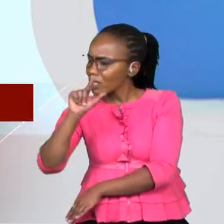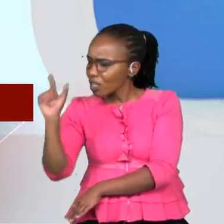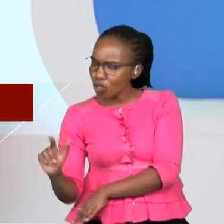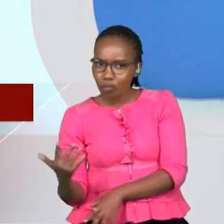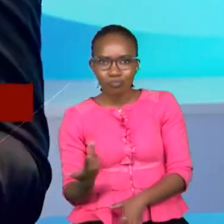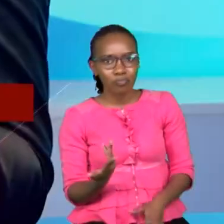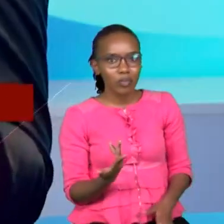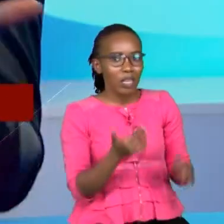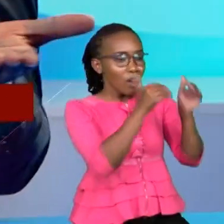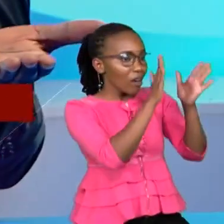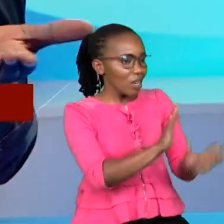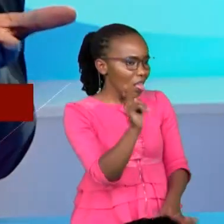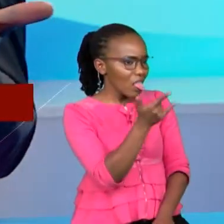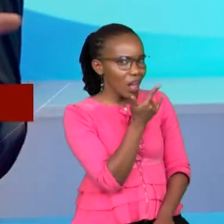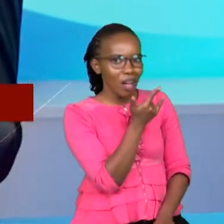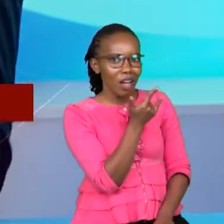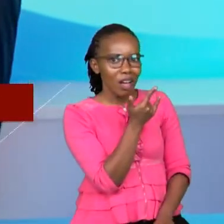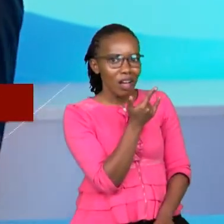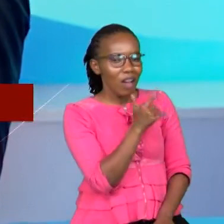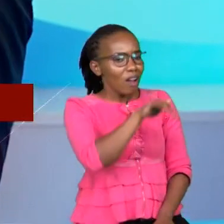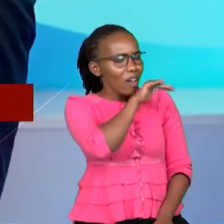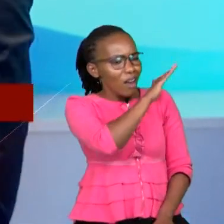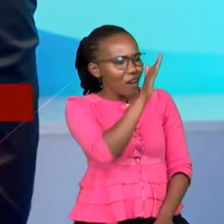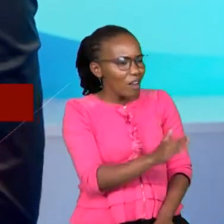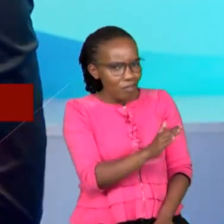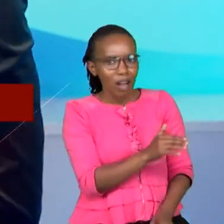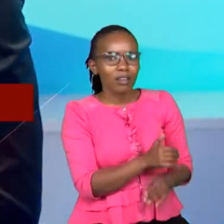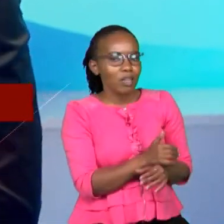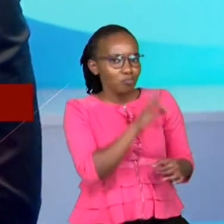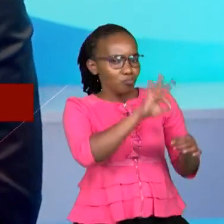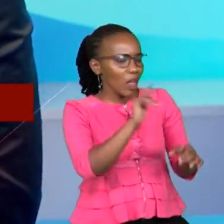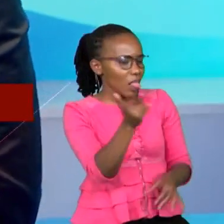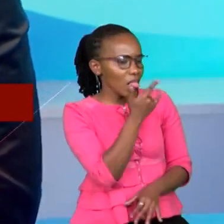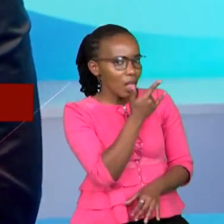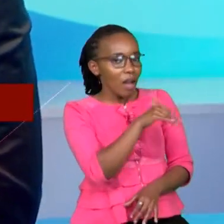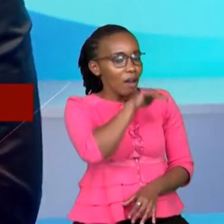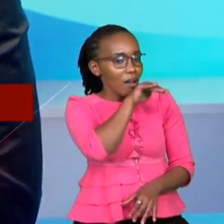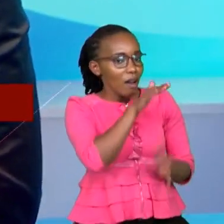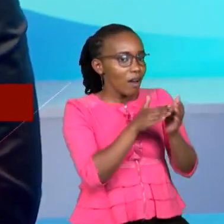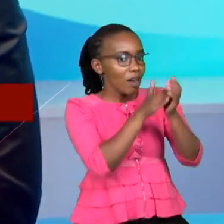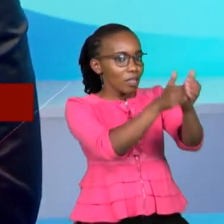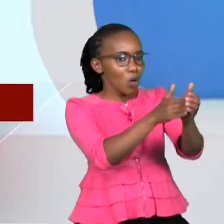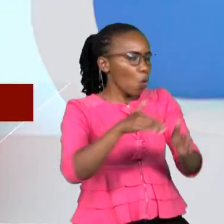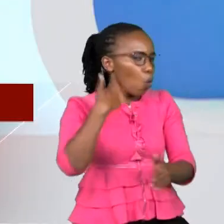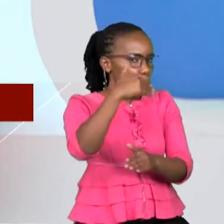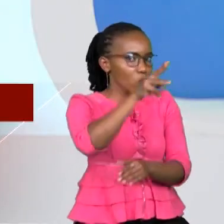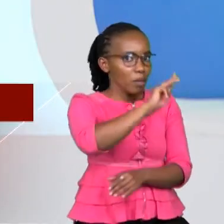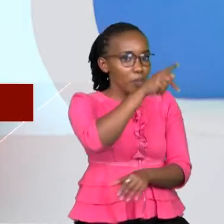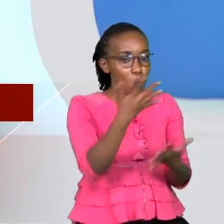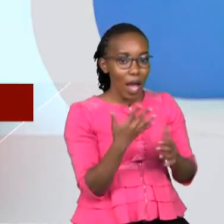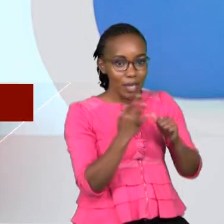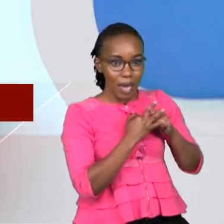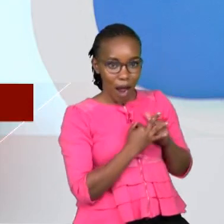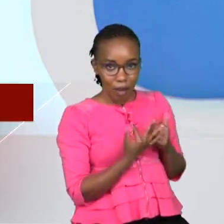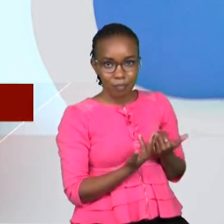he's not the leader of Nyanza. Raila has never vied in Nyanza, but he's the leader of ODM. Mm. Raila leads, has always been an MP in Kibra,